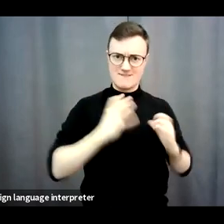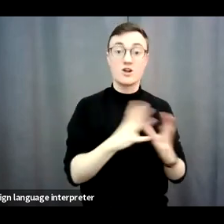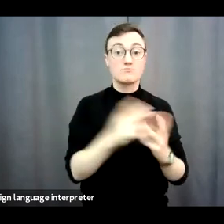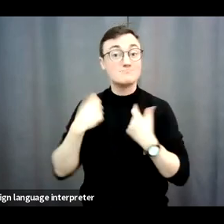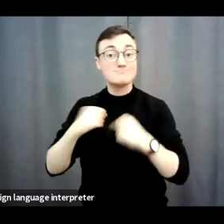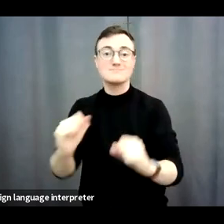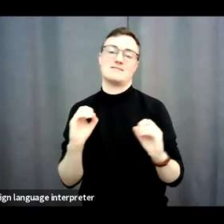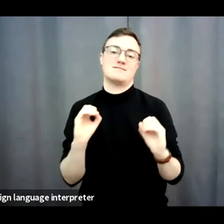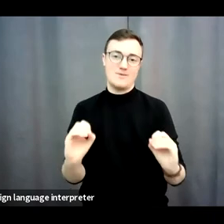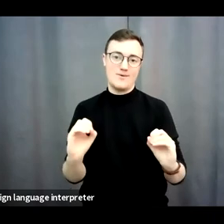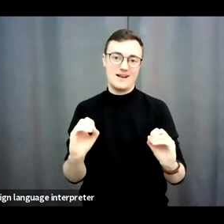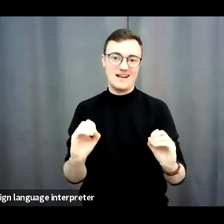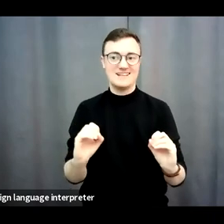to